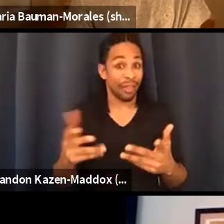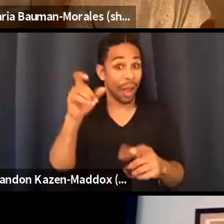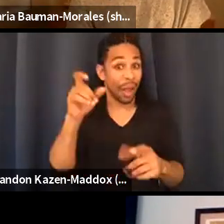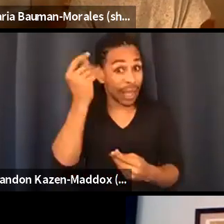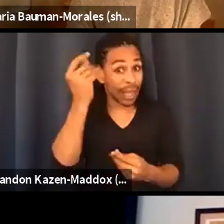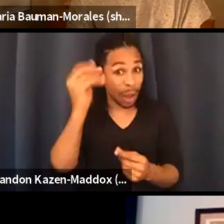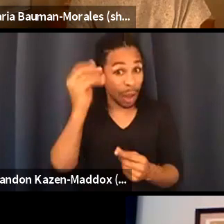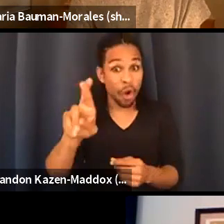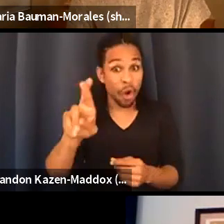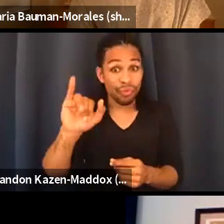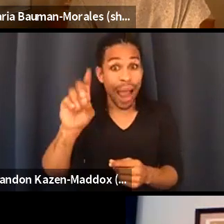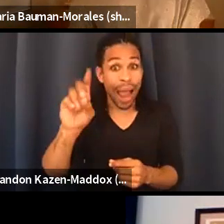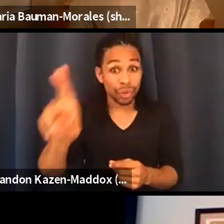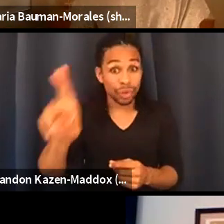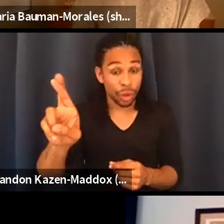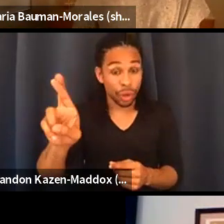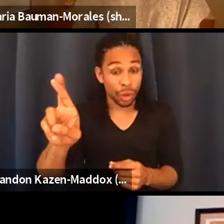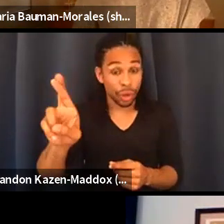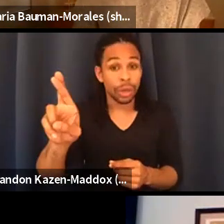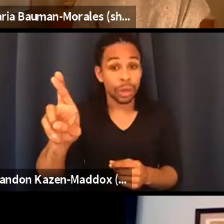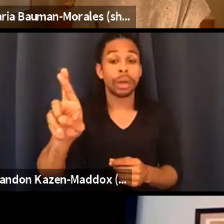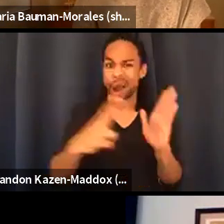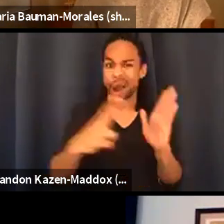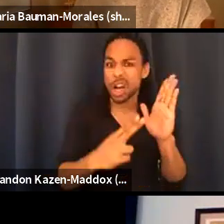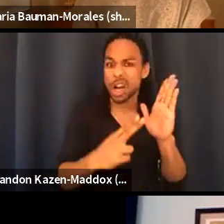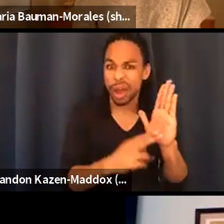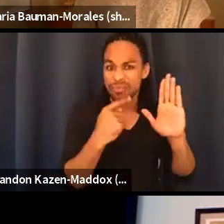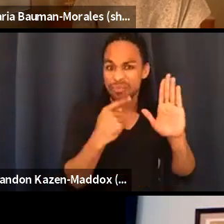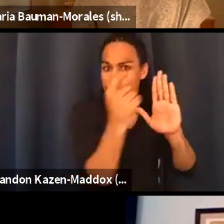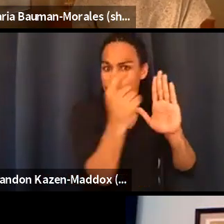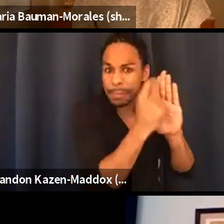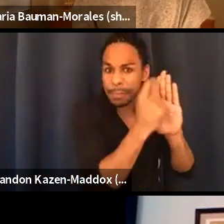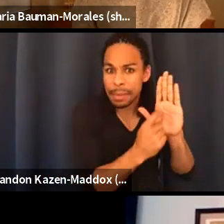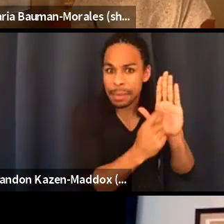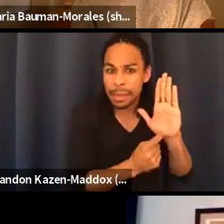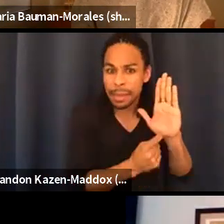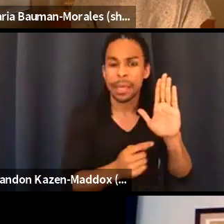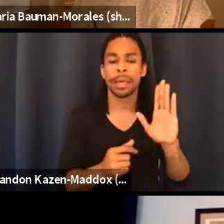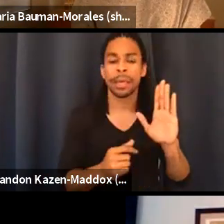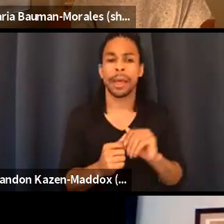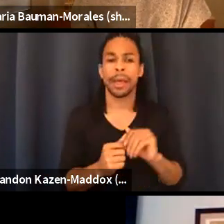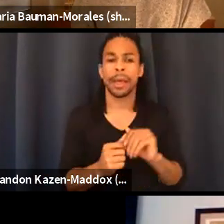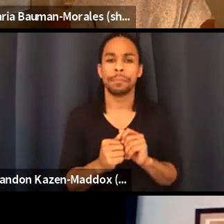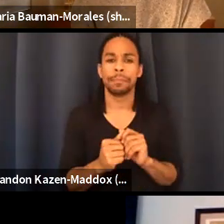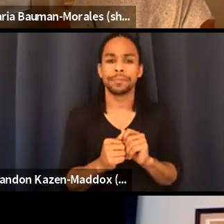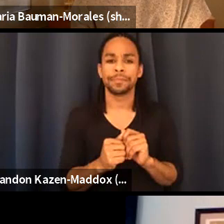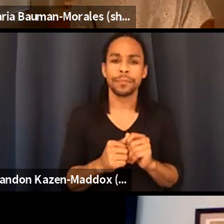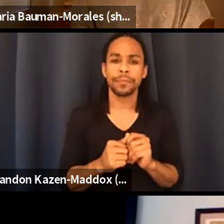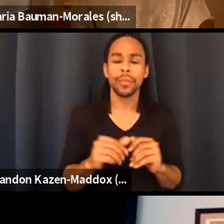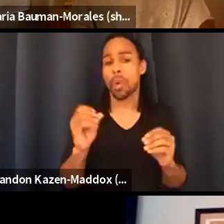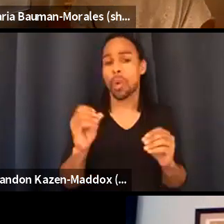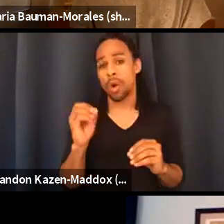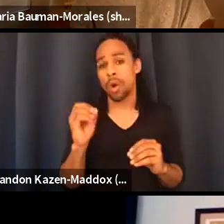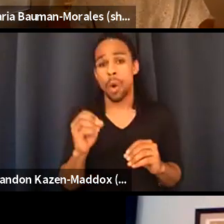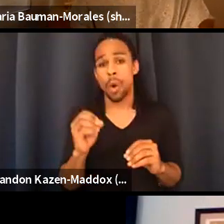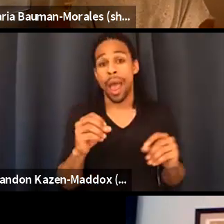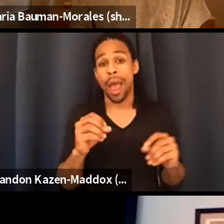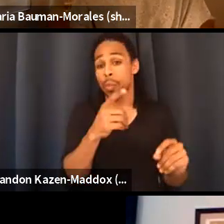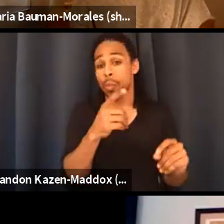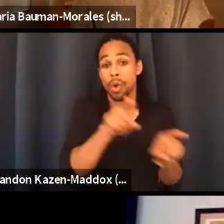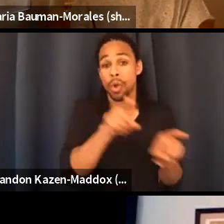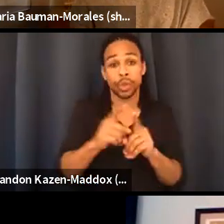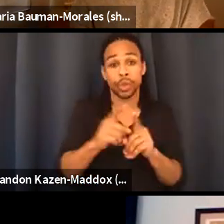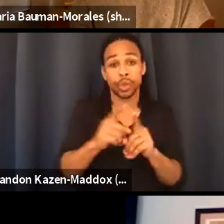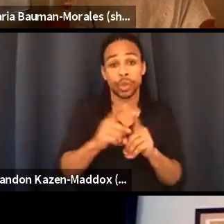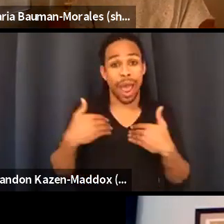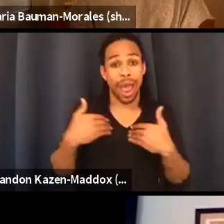Larissa Fasthorse and Emily as well, you know, have either community or decolonization writers for what they need in order to do their work.